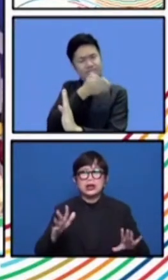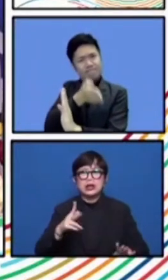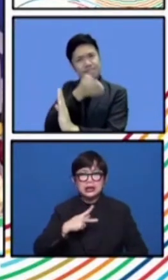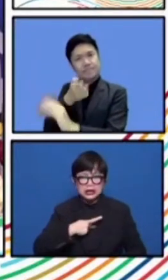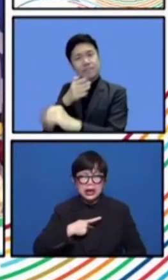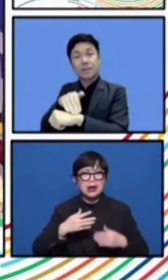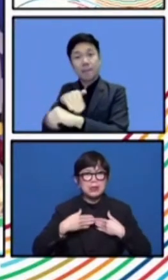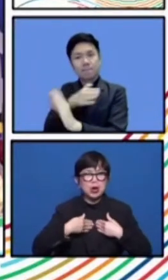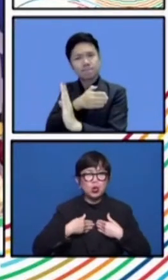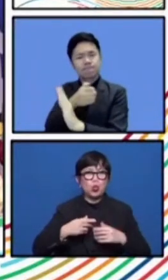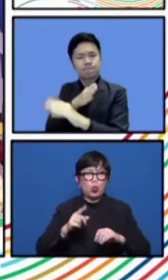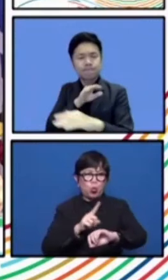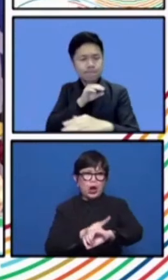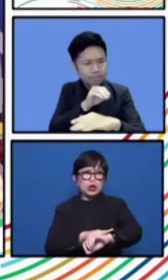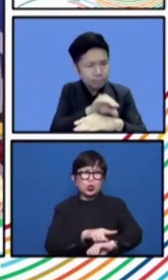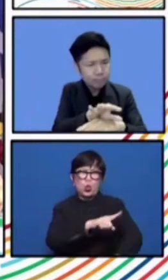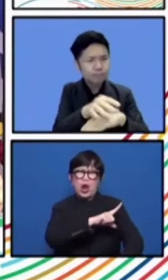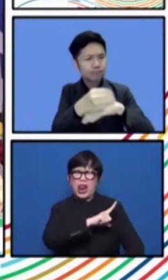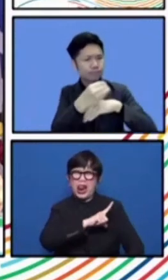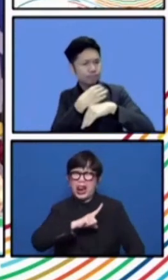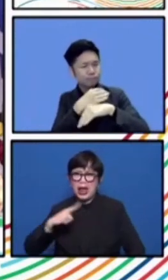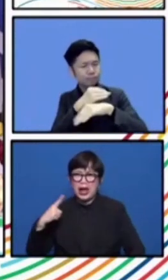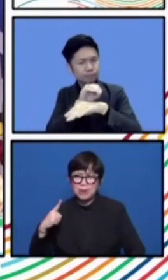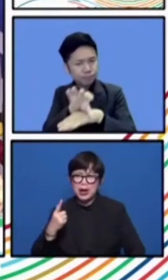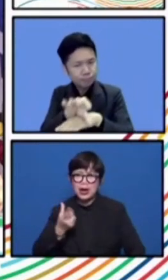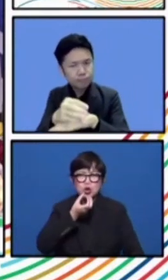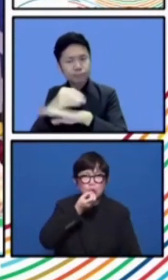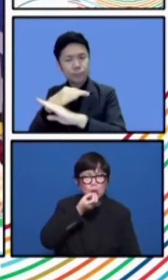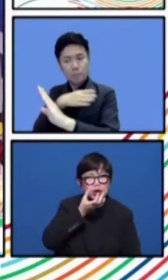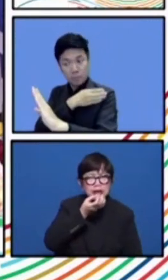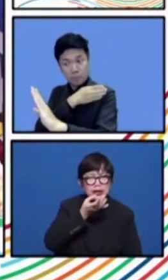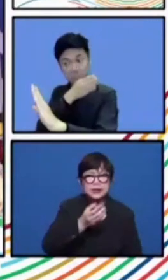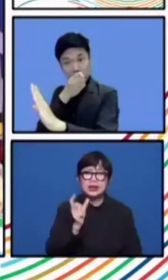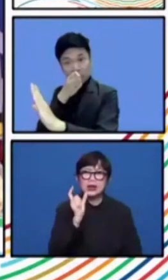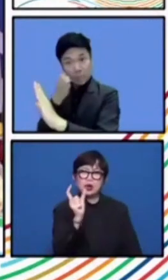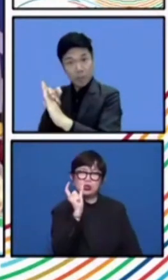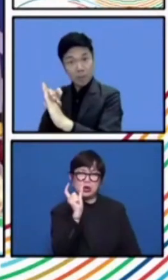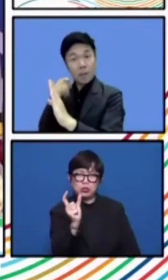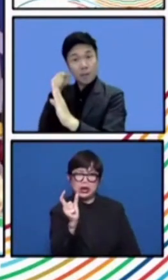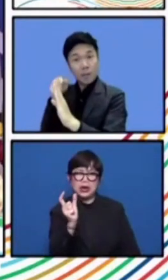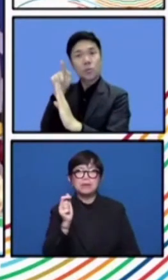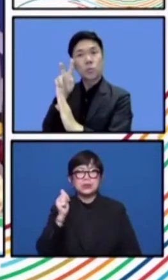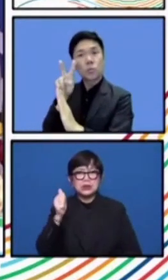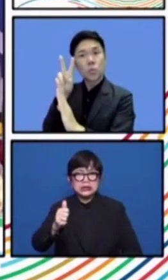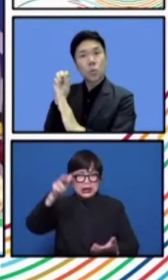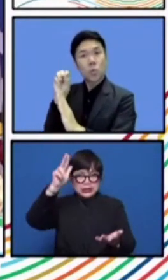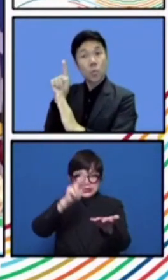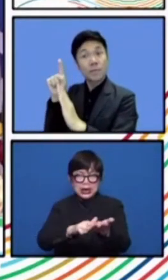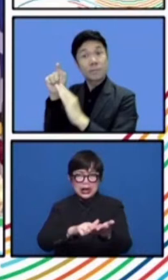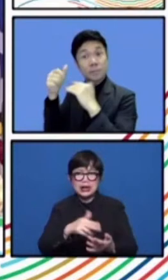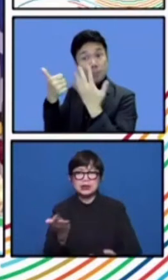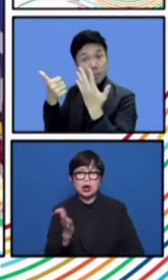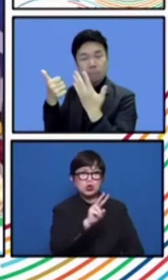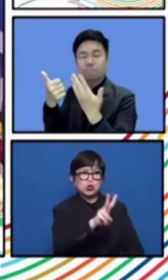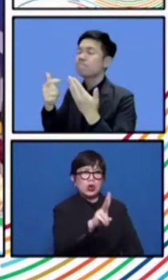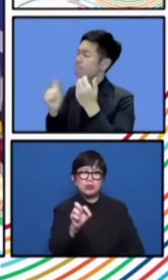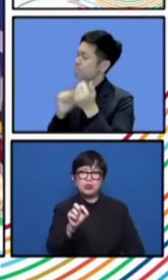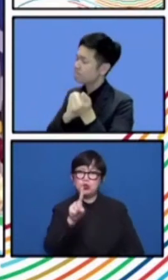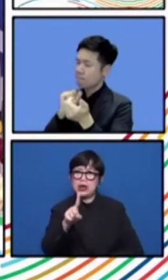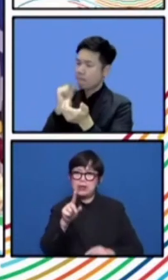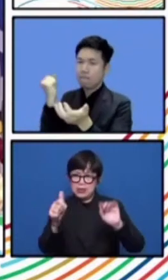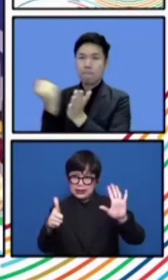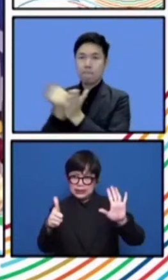to pass this bill finally this bill was passed in 2016. it's a comprehensive legislation in the sector